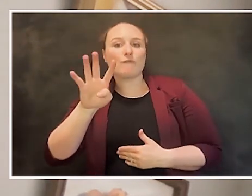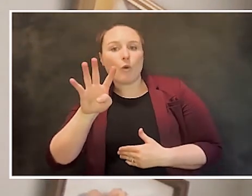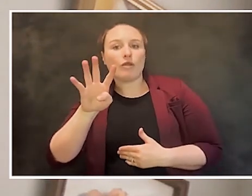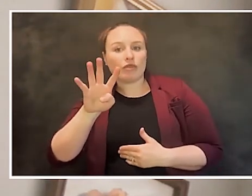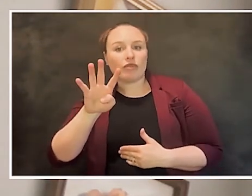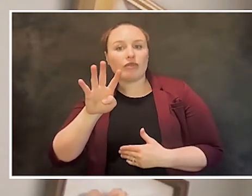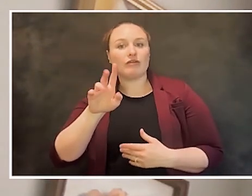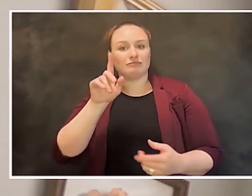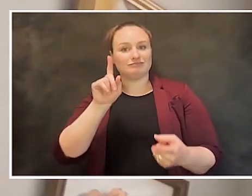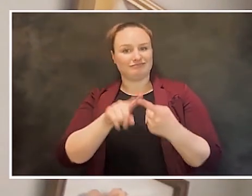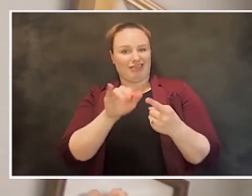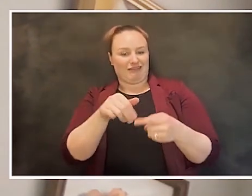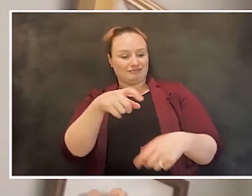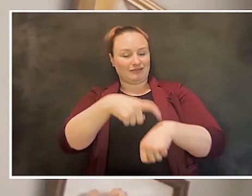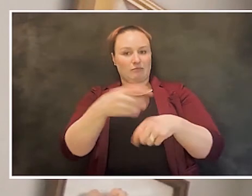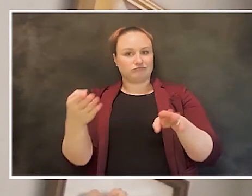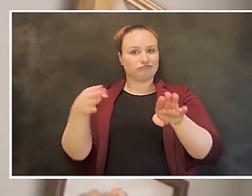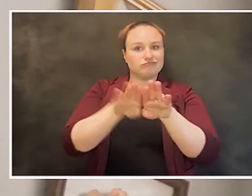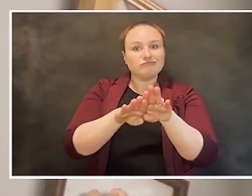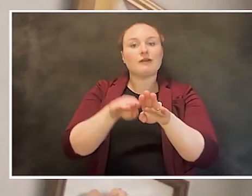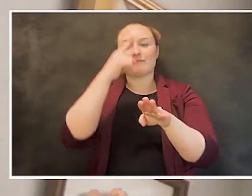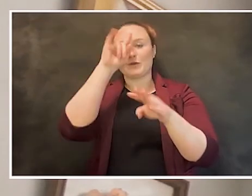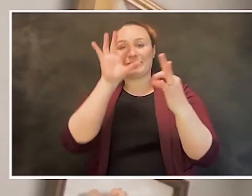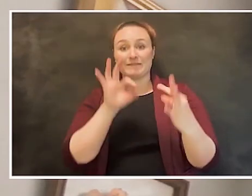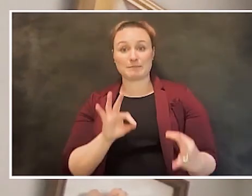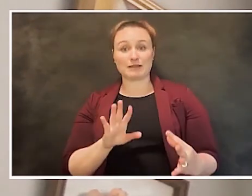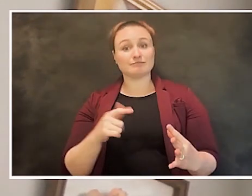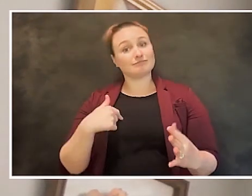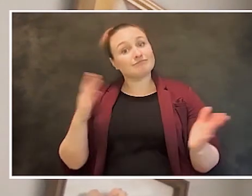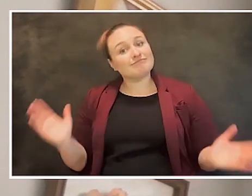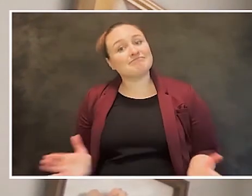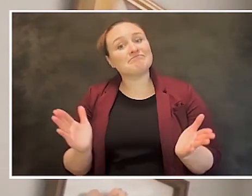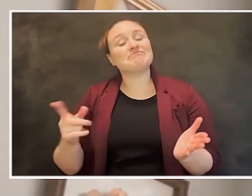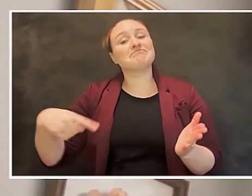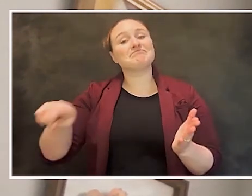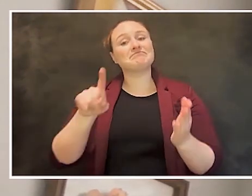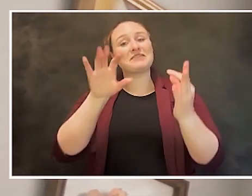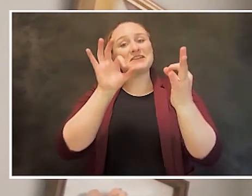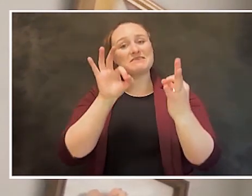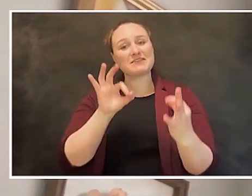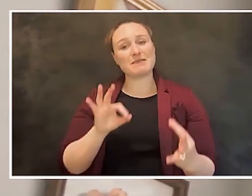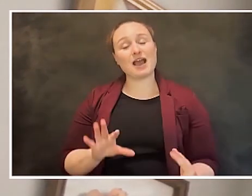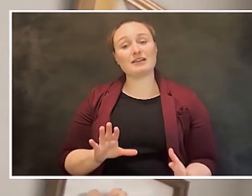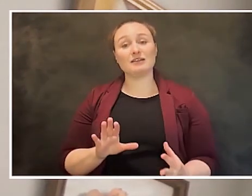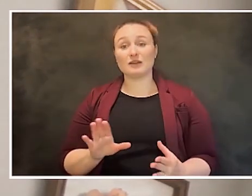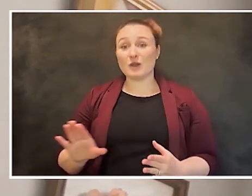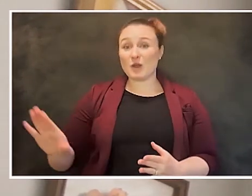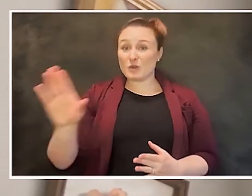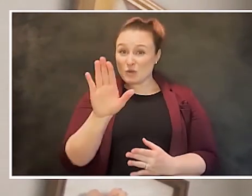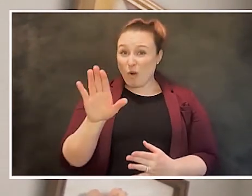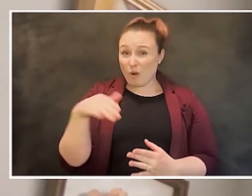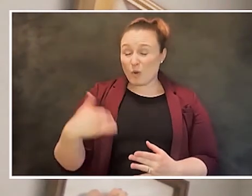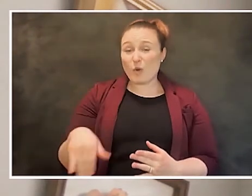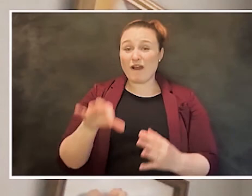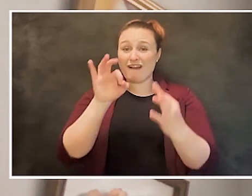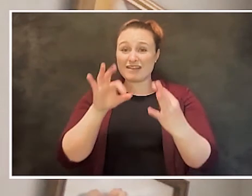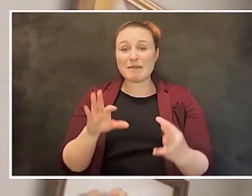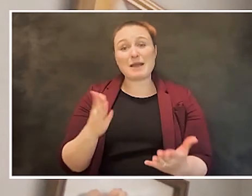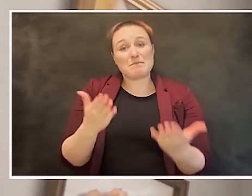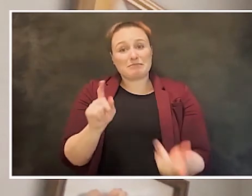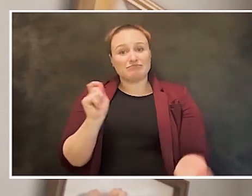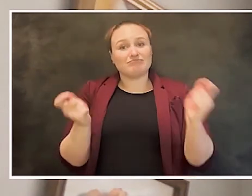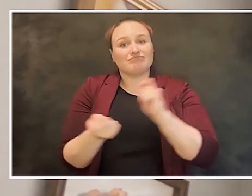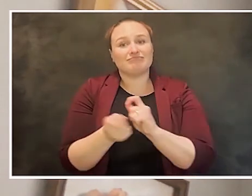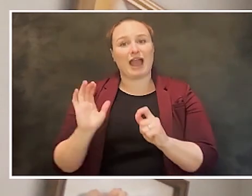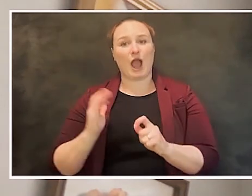I would like to encourage you to provide your input. Your ideas may help to make a difference in how services are provided in our county. We want to